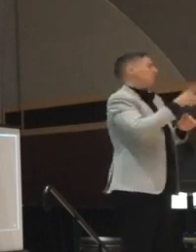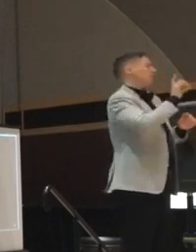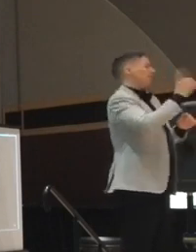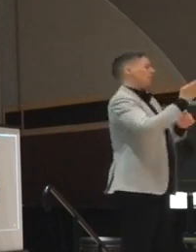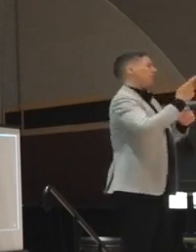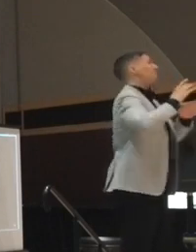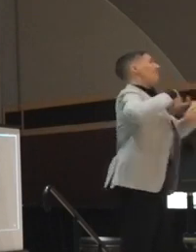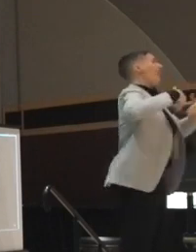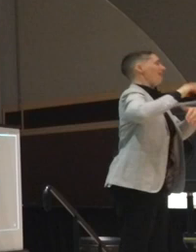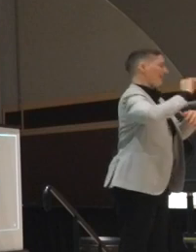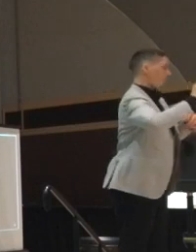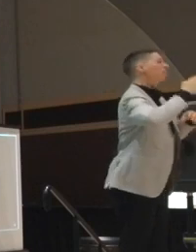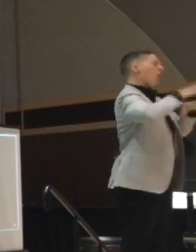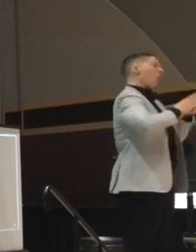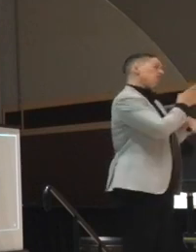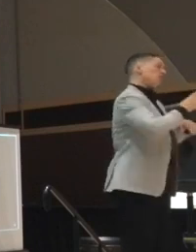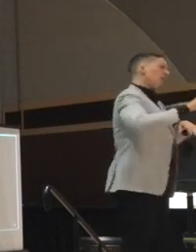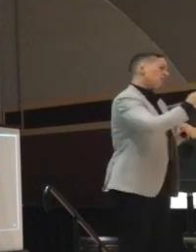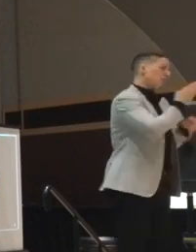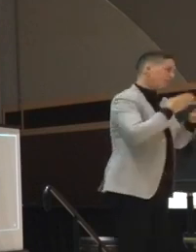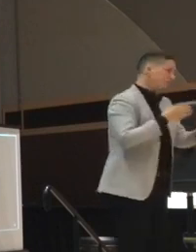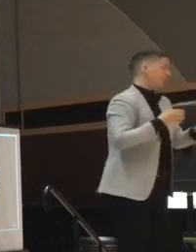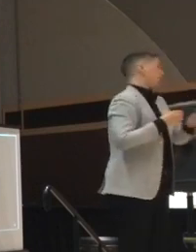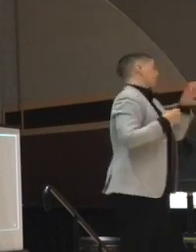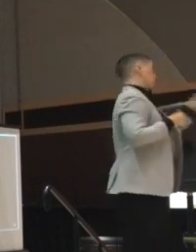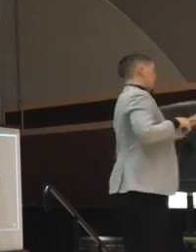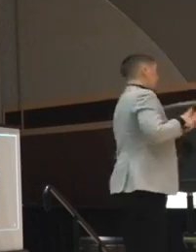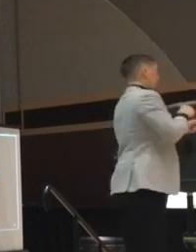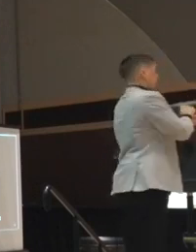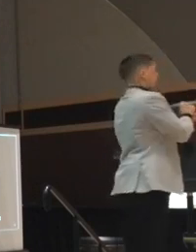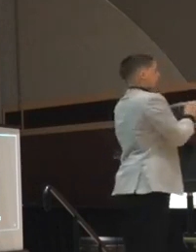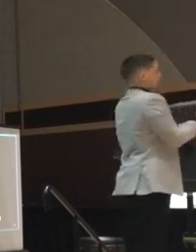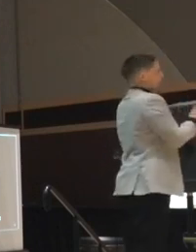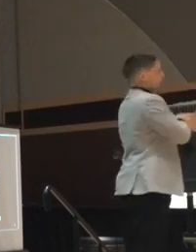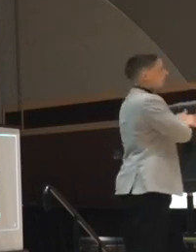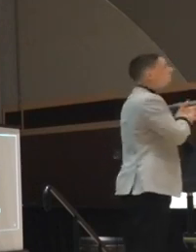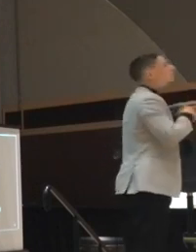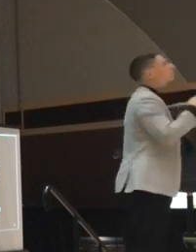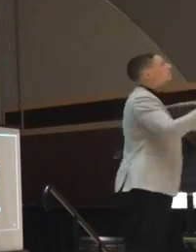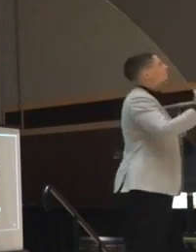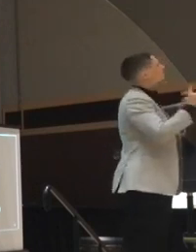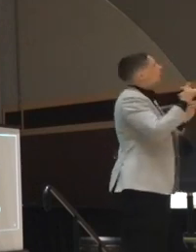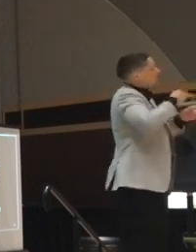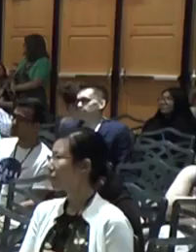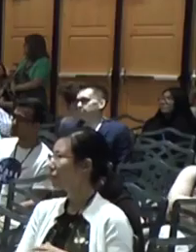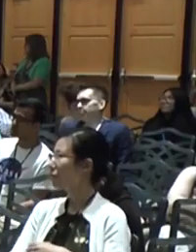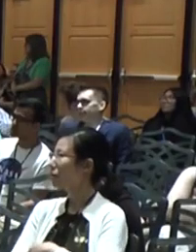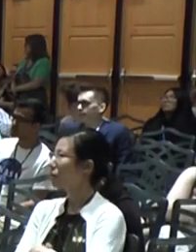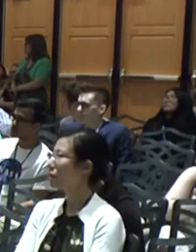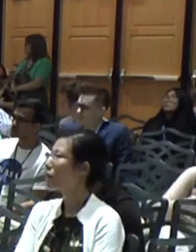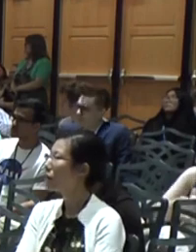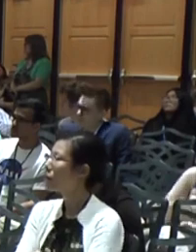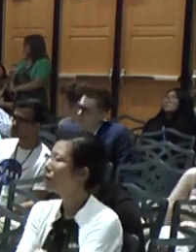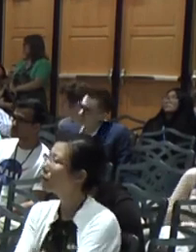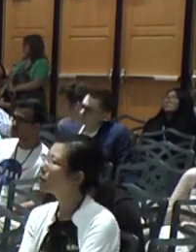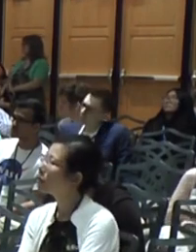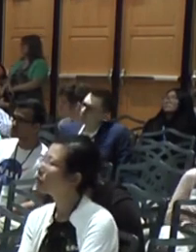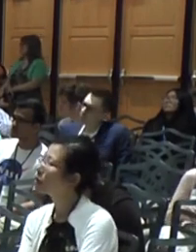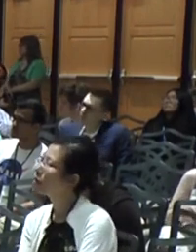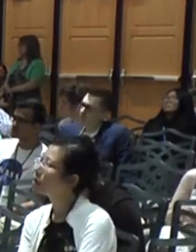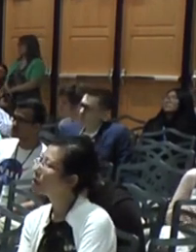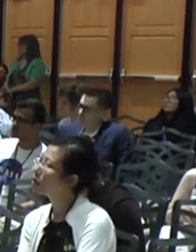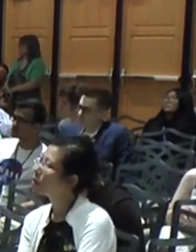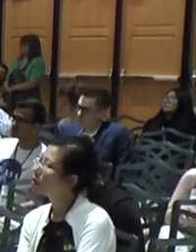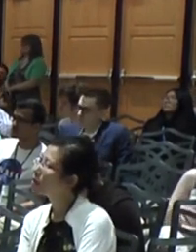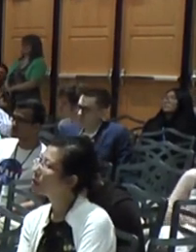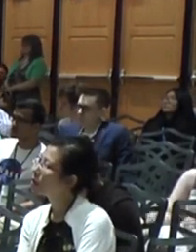Then you have the word thinkers, where I've seen them really excel, especially sales. Car dealership, specialized business